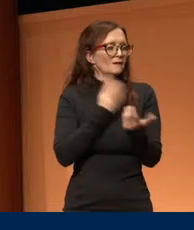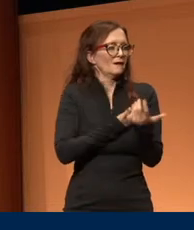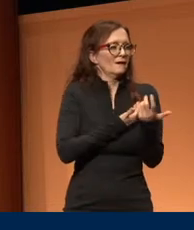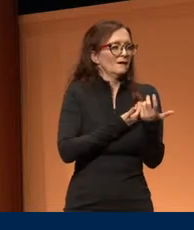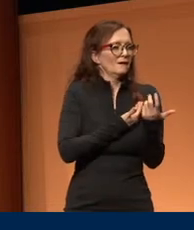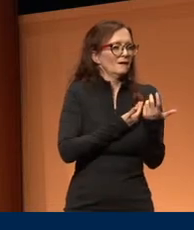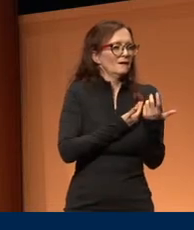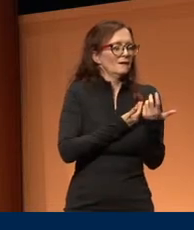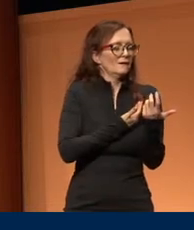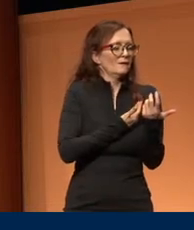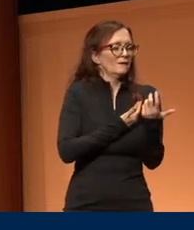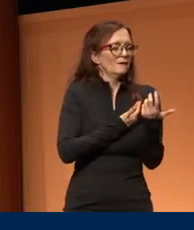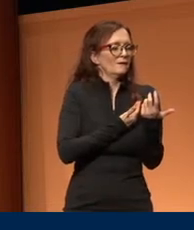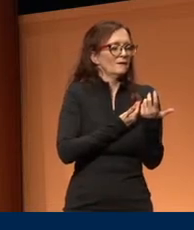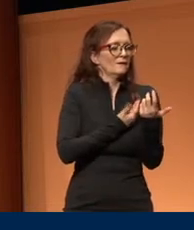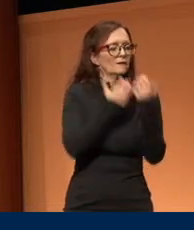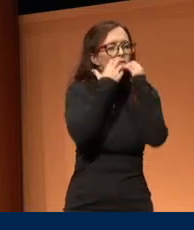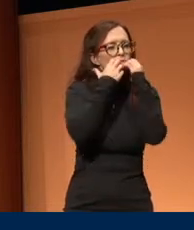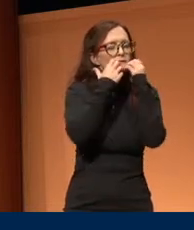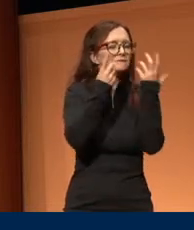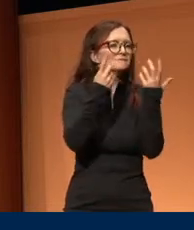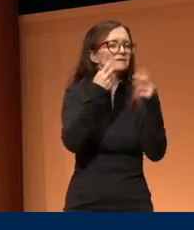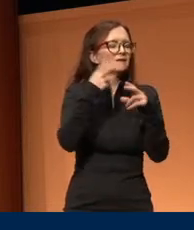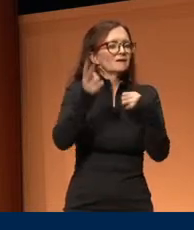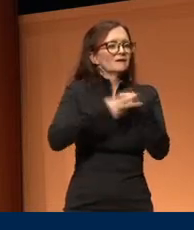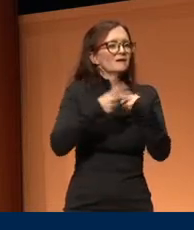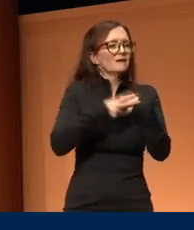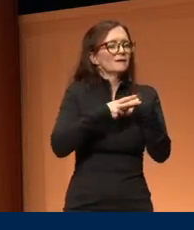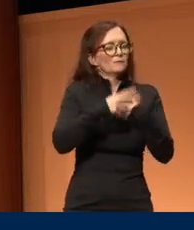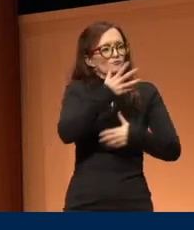softer techniques to preserve the social fabric between them.